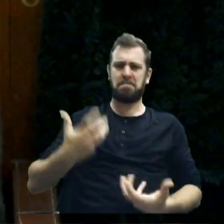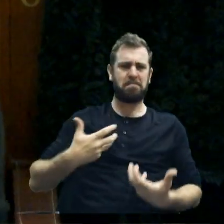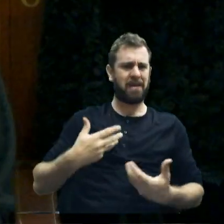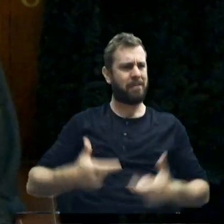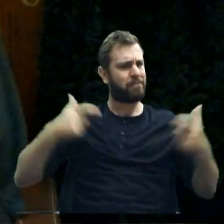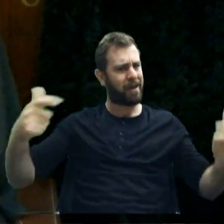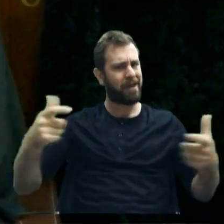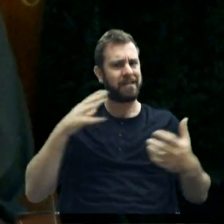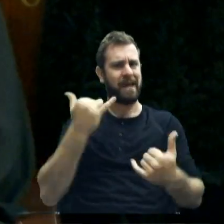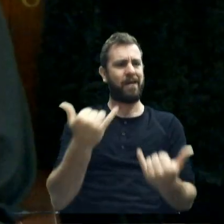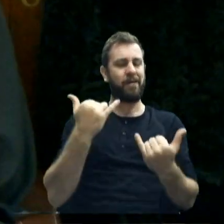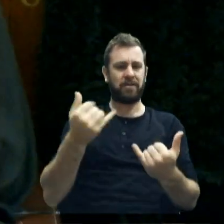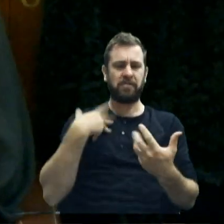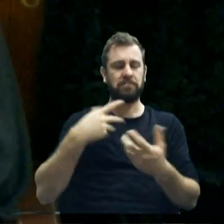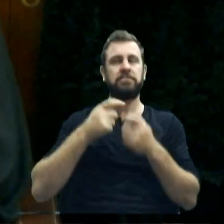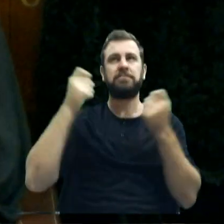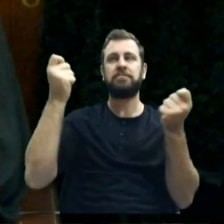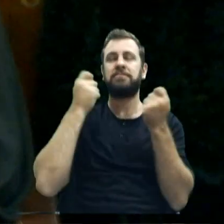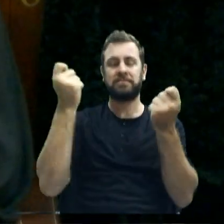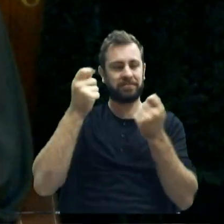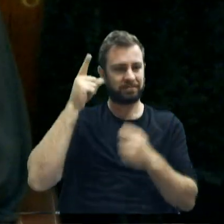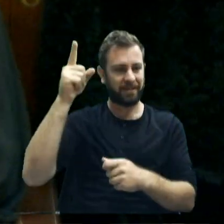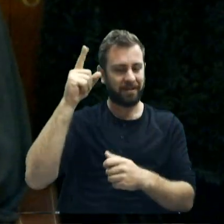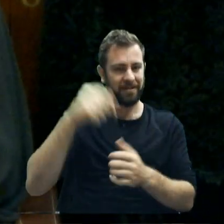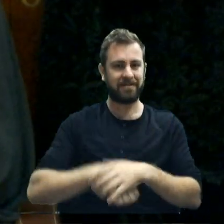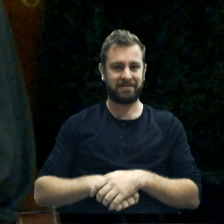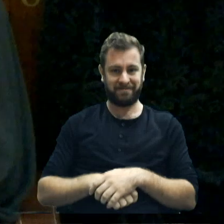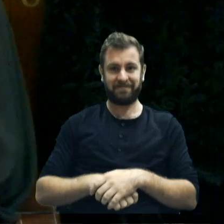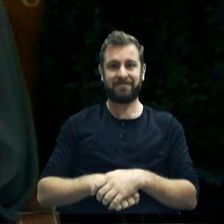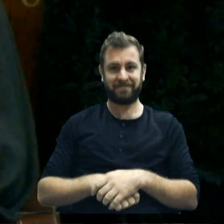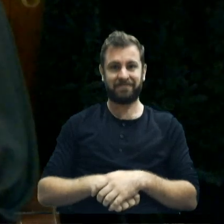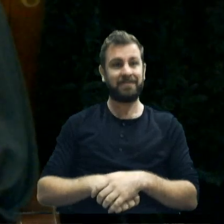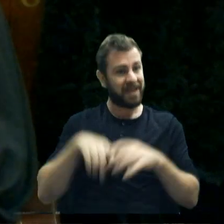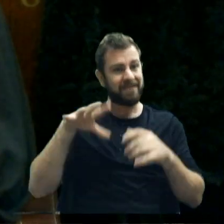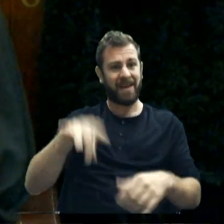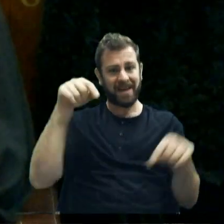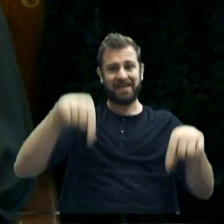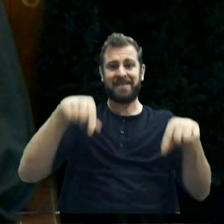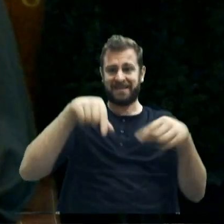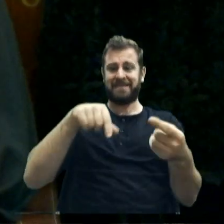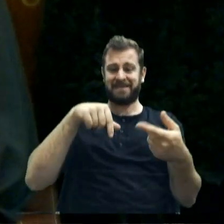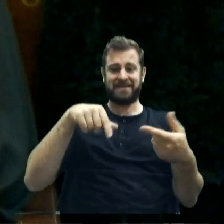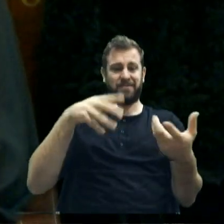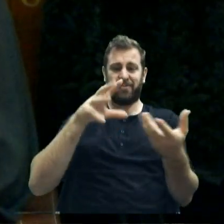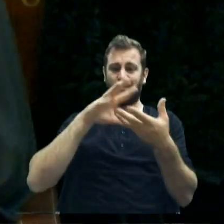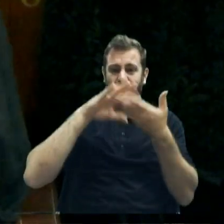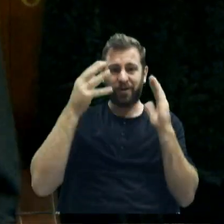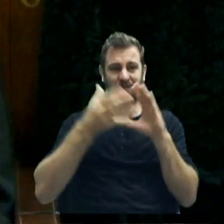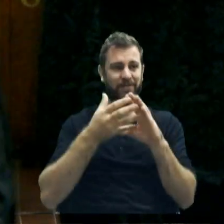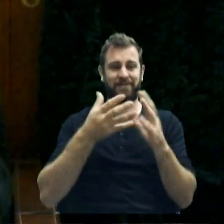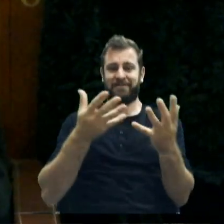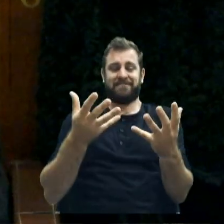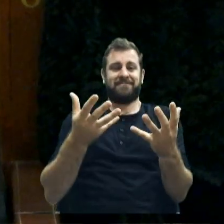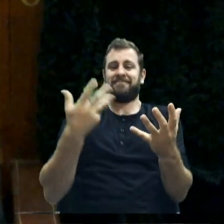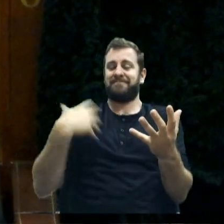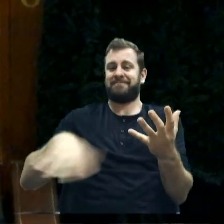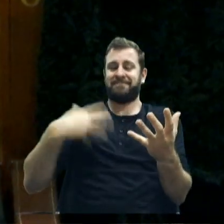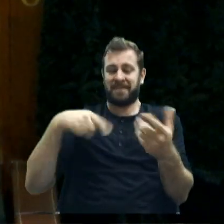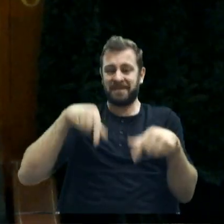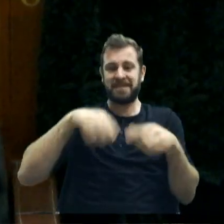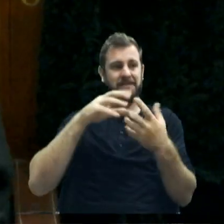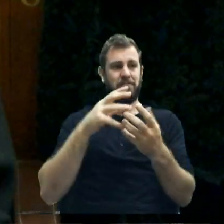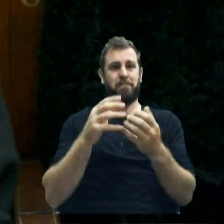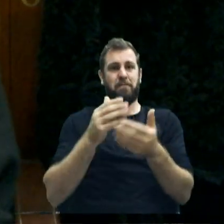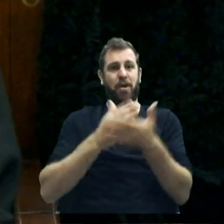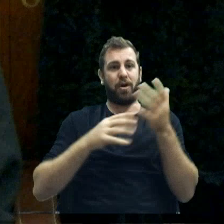of that can be found in this civilization. Sometimes not on that part of the world. So there is a lot of beauty in this part of